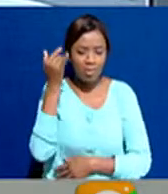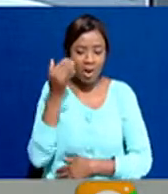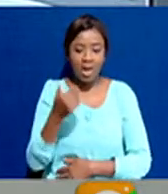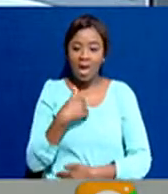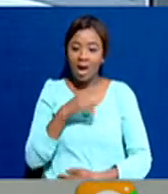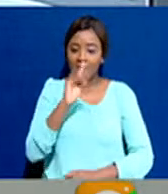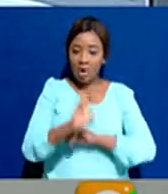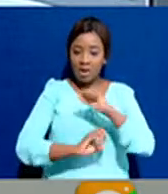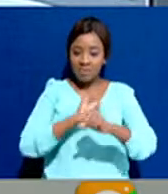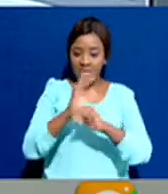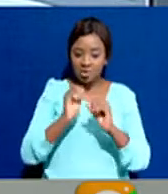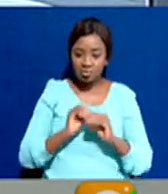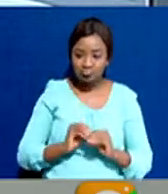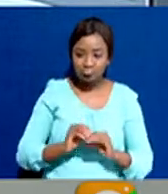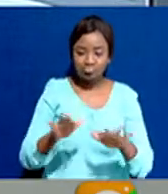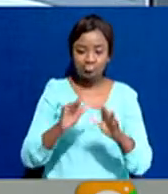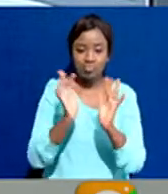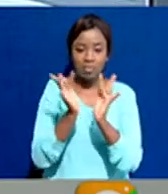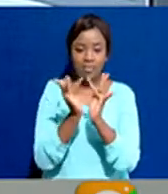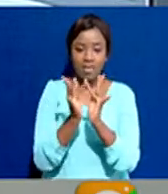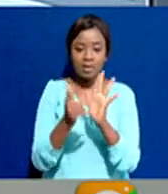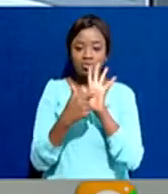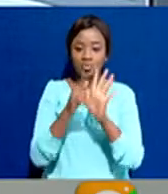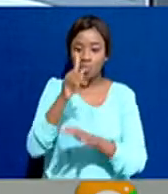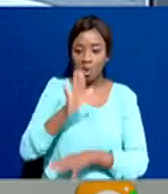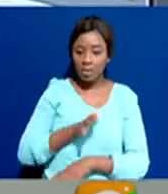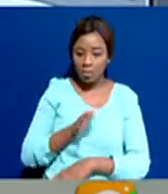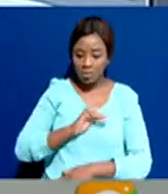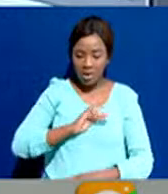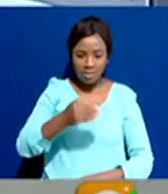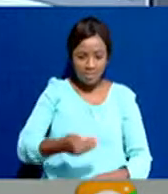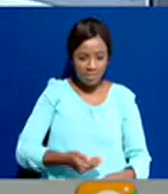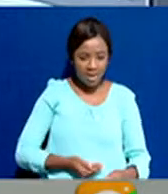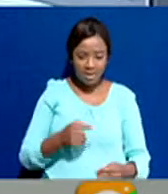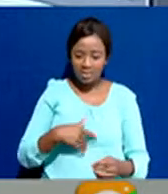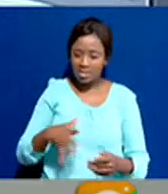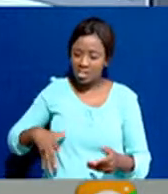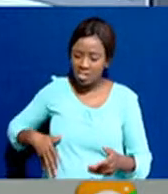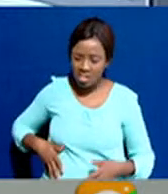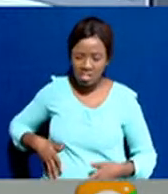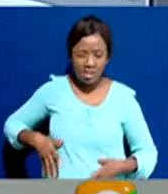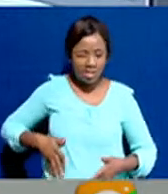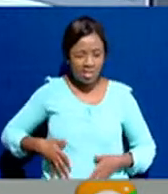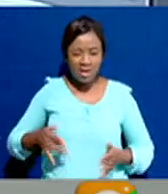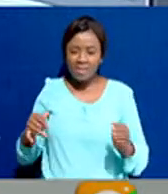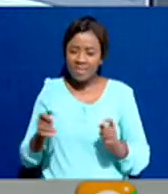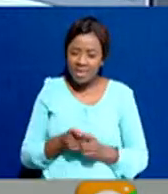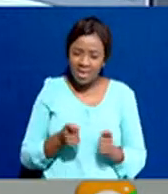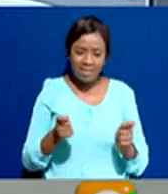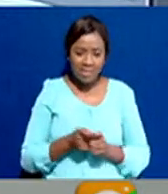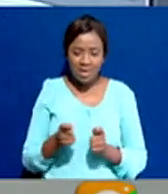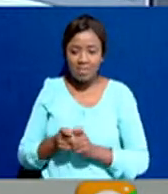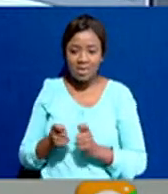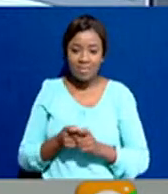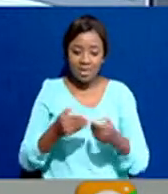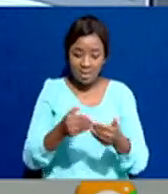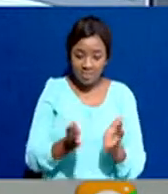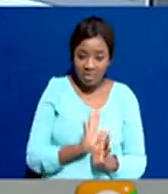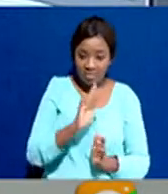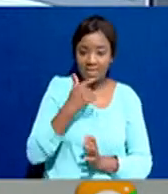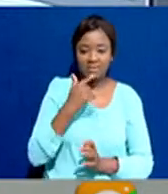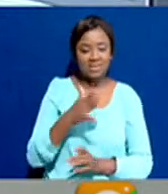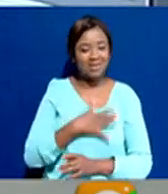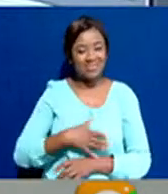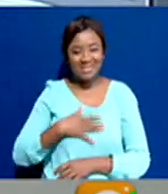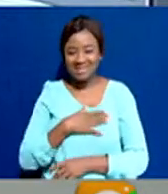in pain on the floor at the facility. And as Laura Otieno reports, the family of the woman has called for more reforms at the hospital to